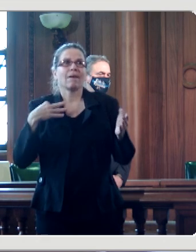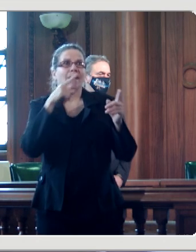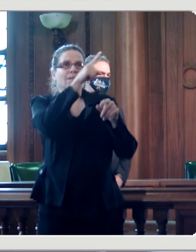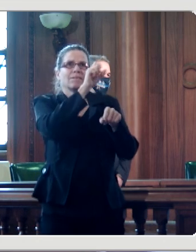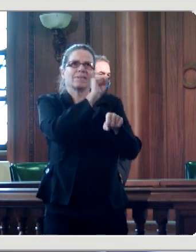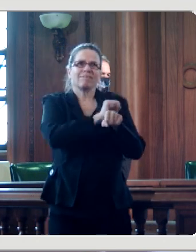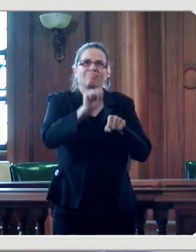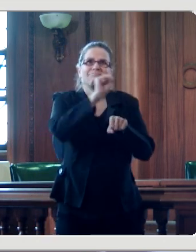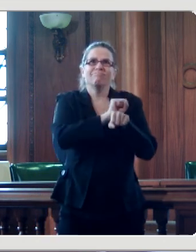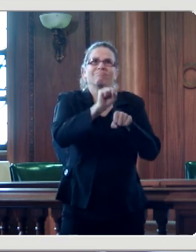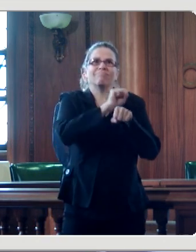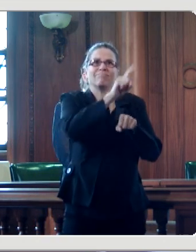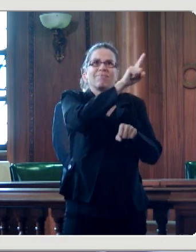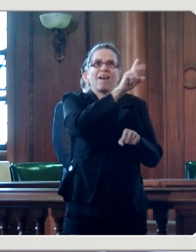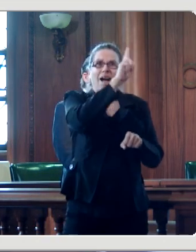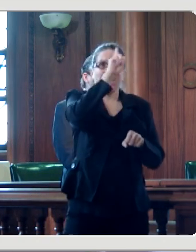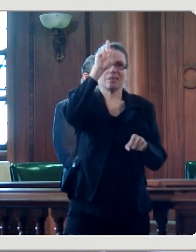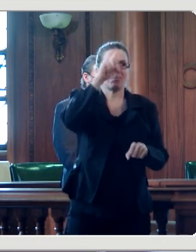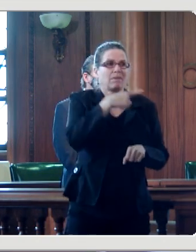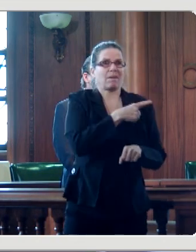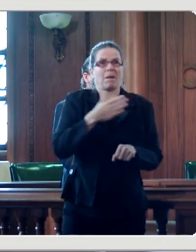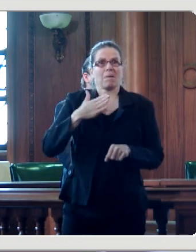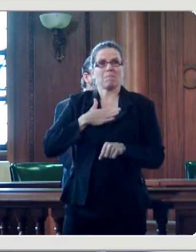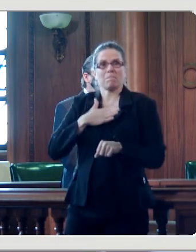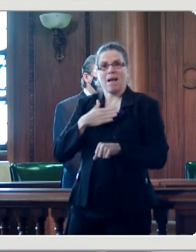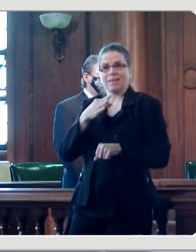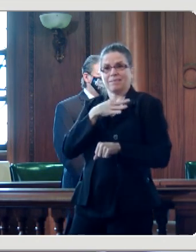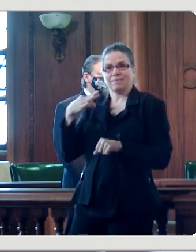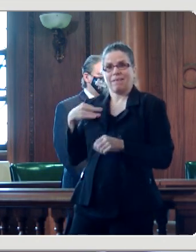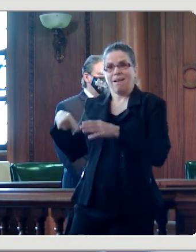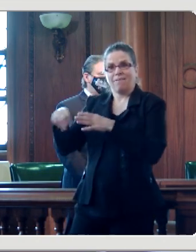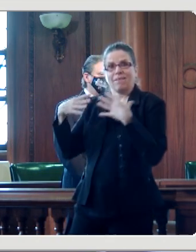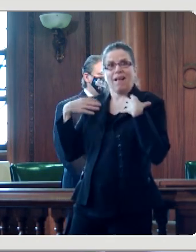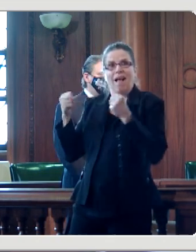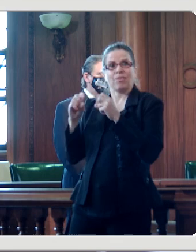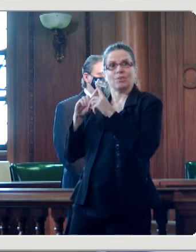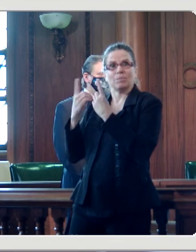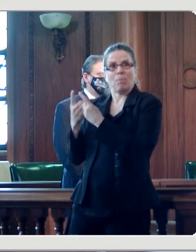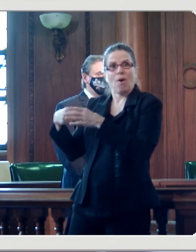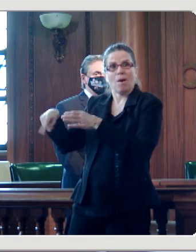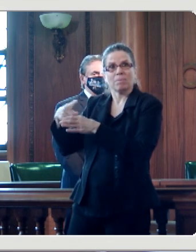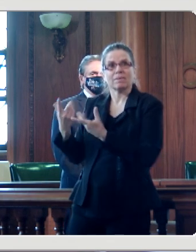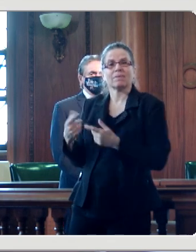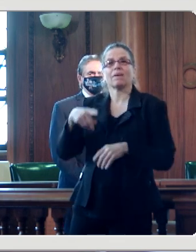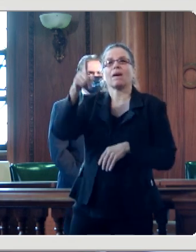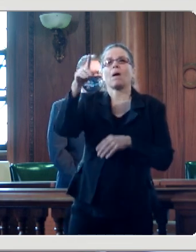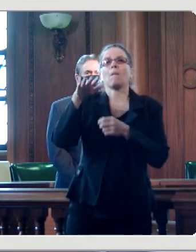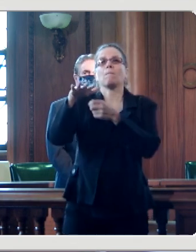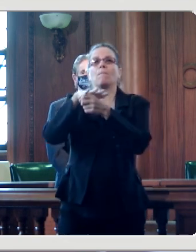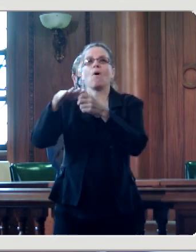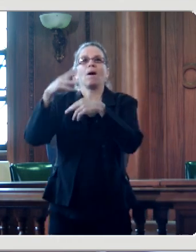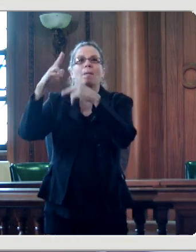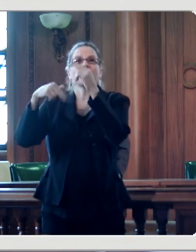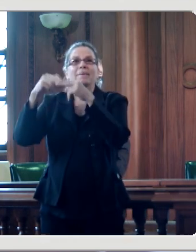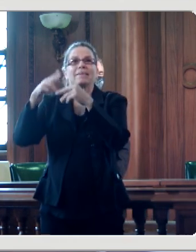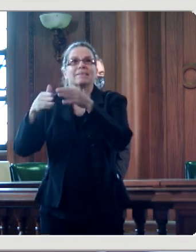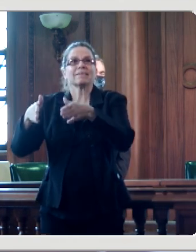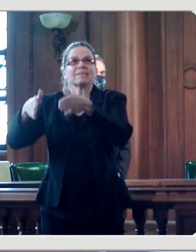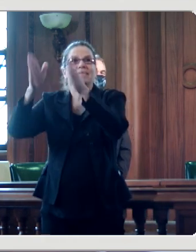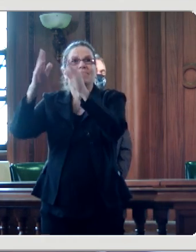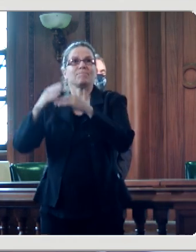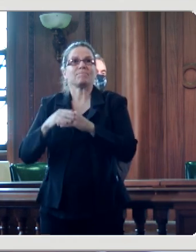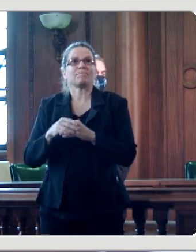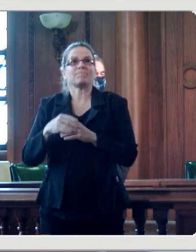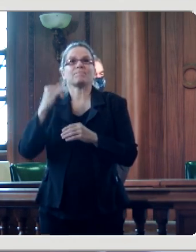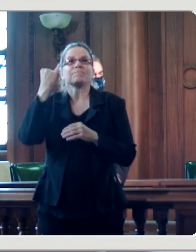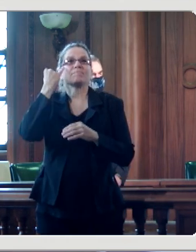their work. I want to thank Patrick Sullivan, because when I need to set up sites and do